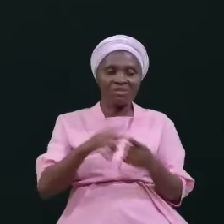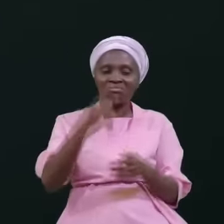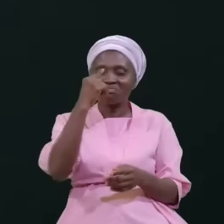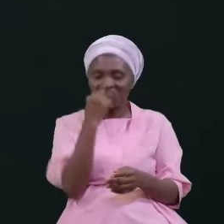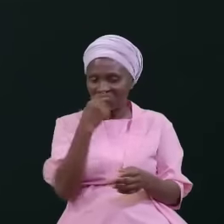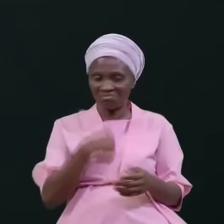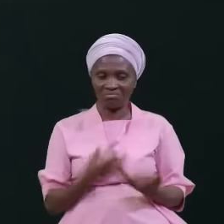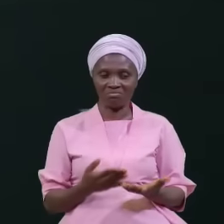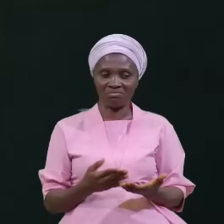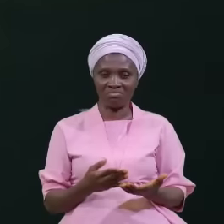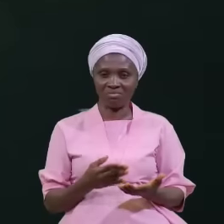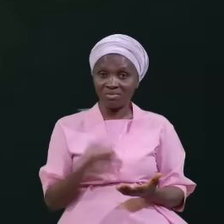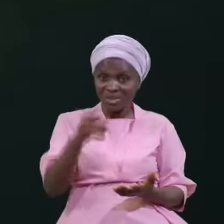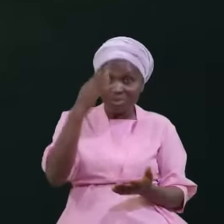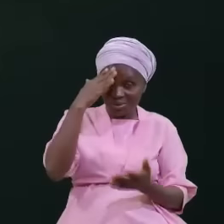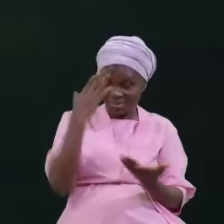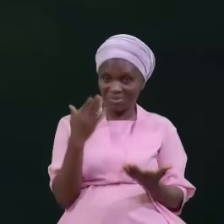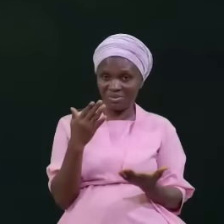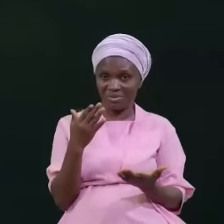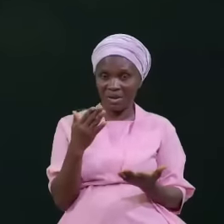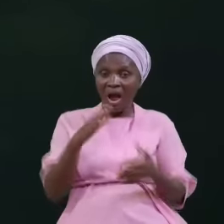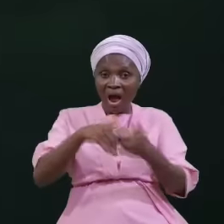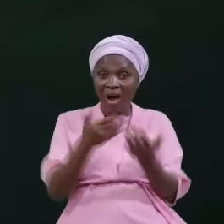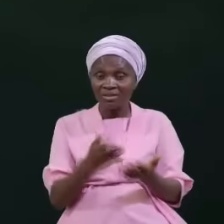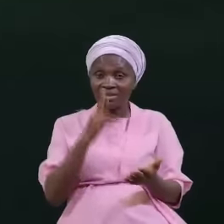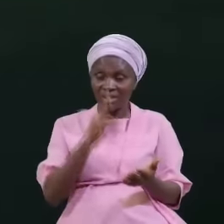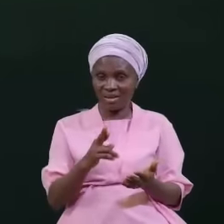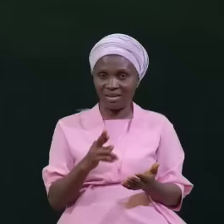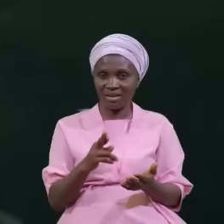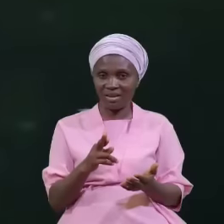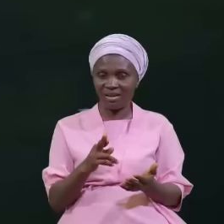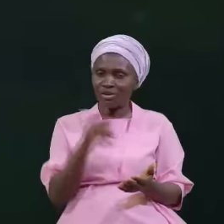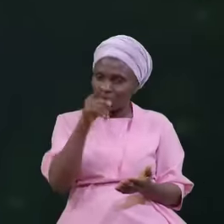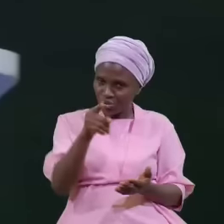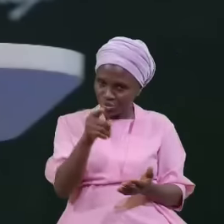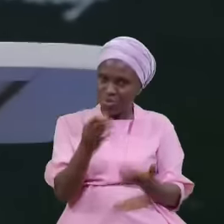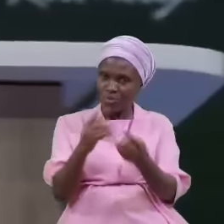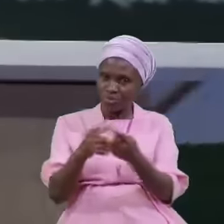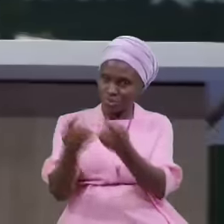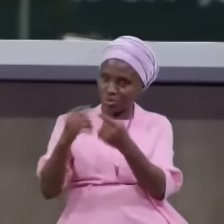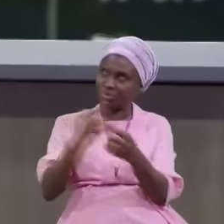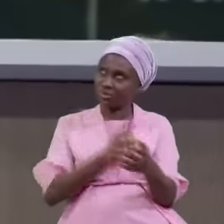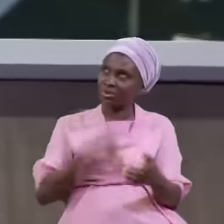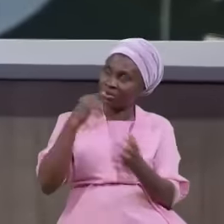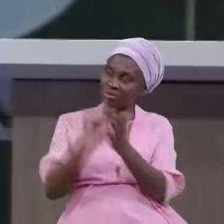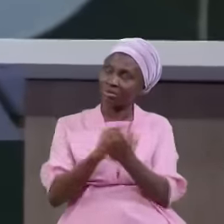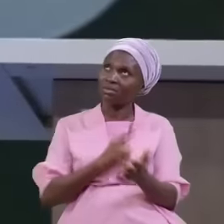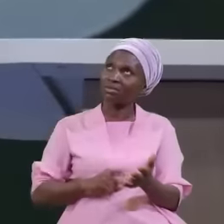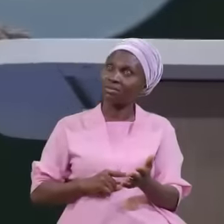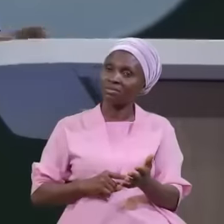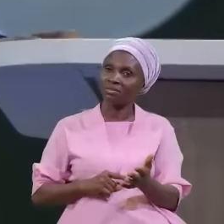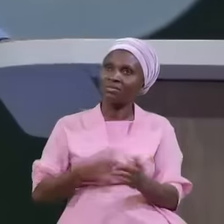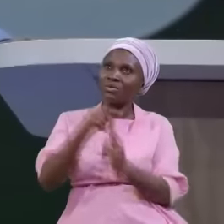you know how things have been. You want to come to the Lord and say, Lord, whether I raise up my hand or not,